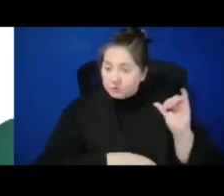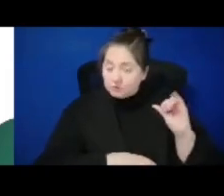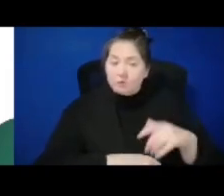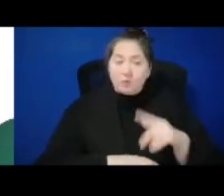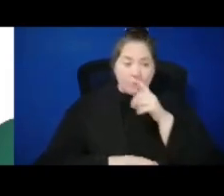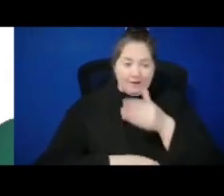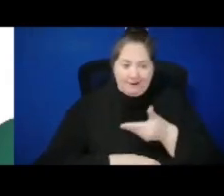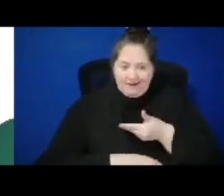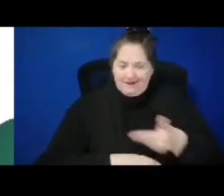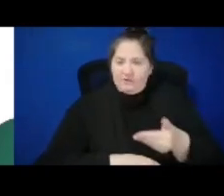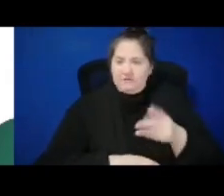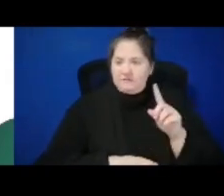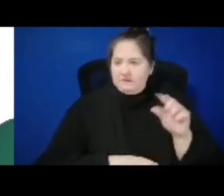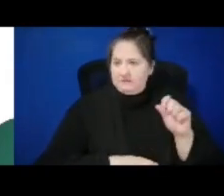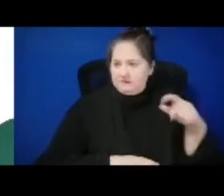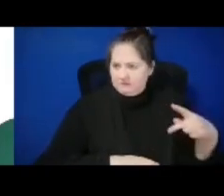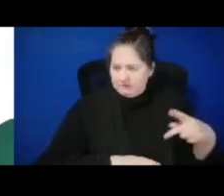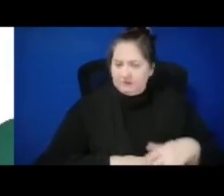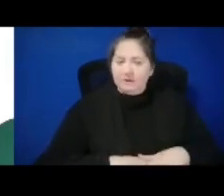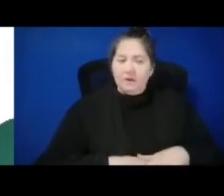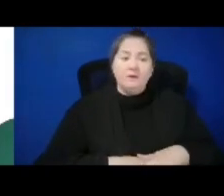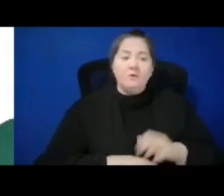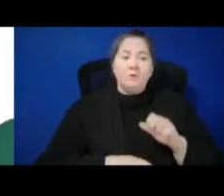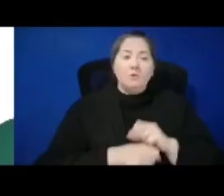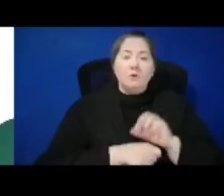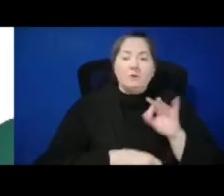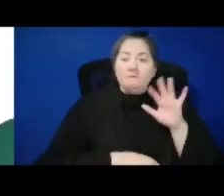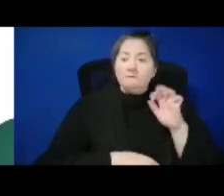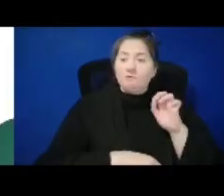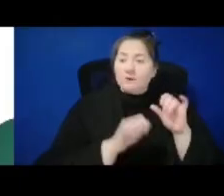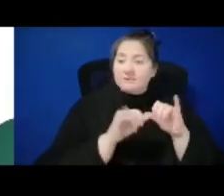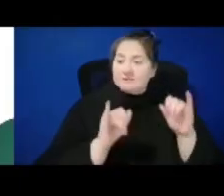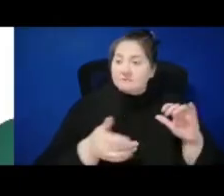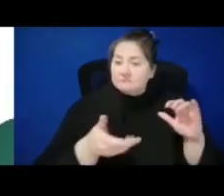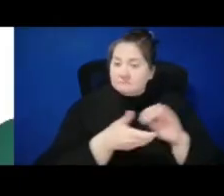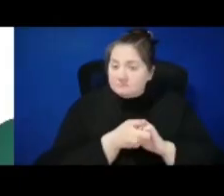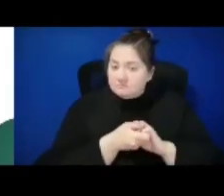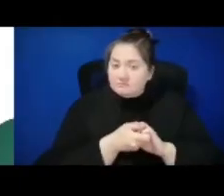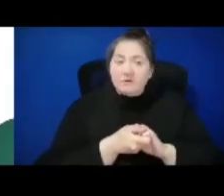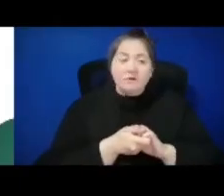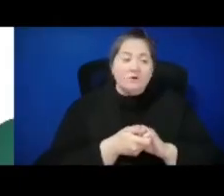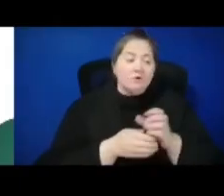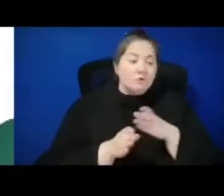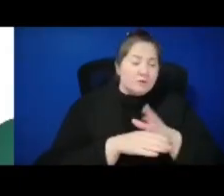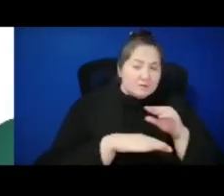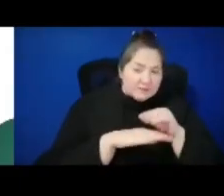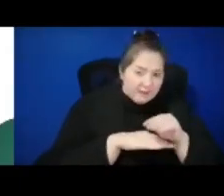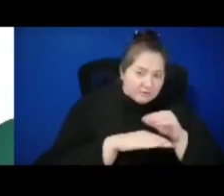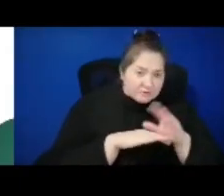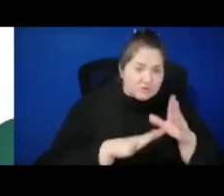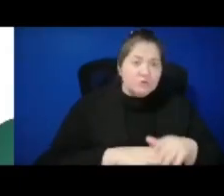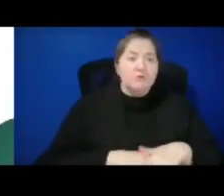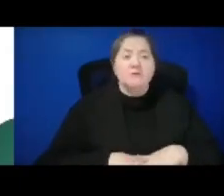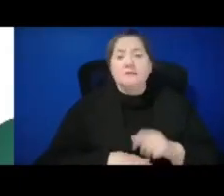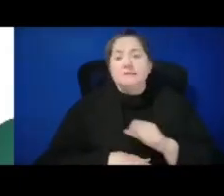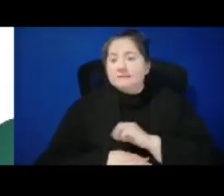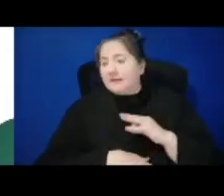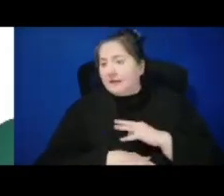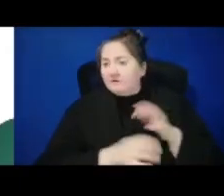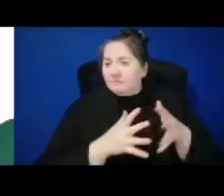support professionals and workforce systems partners like career counselors and staff in American Job